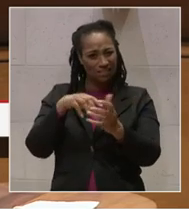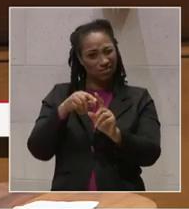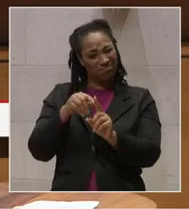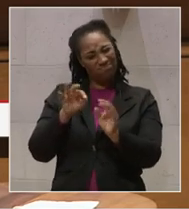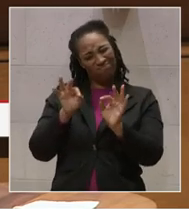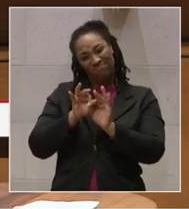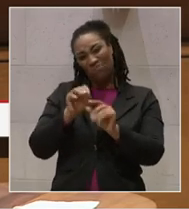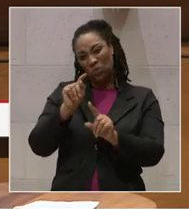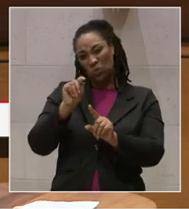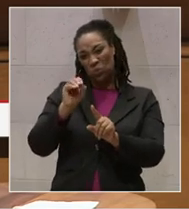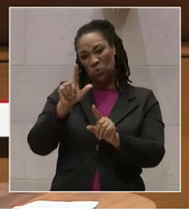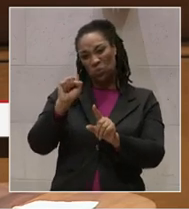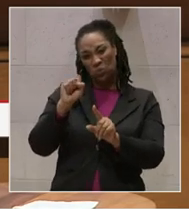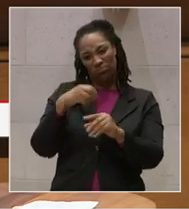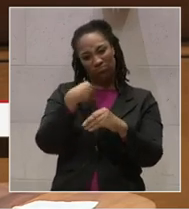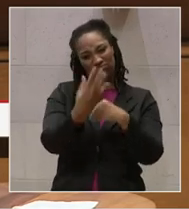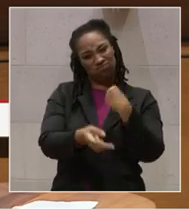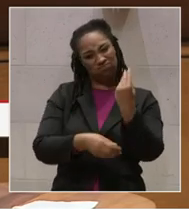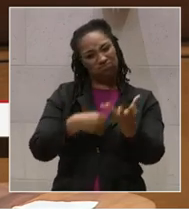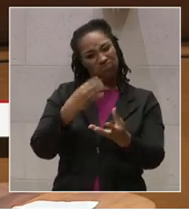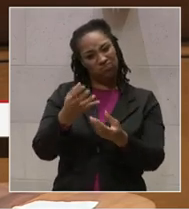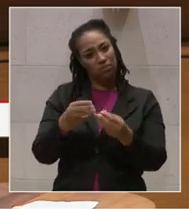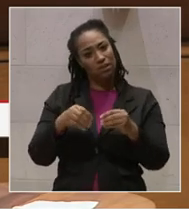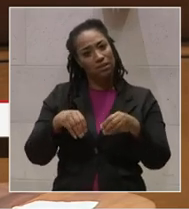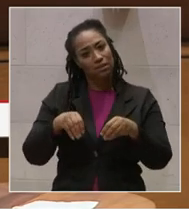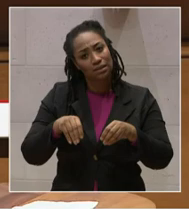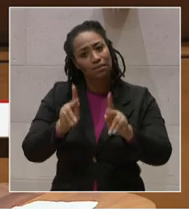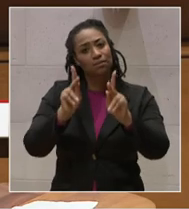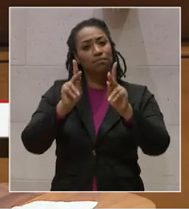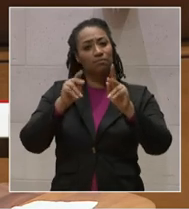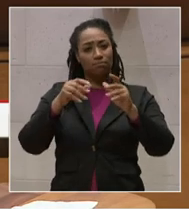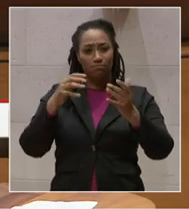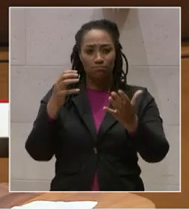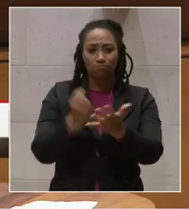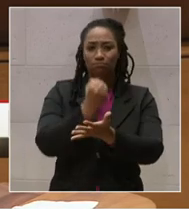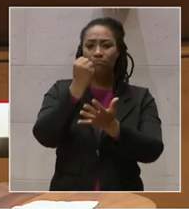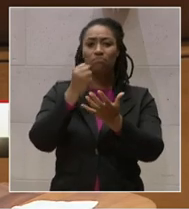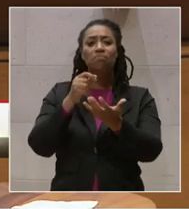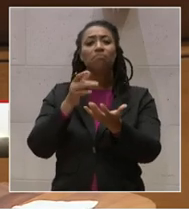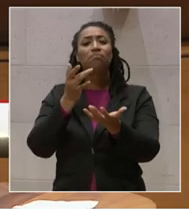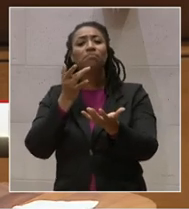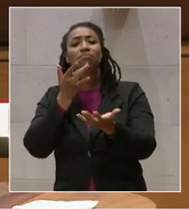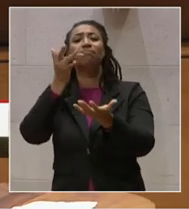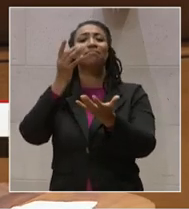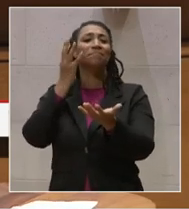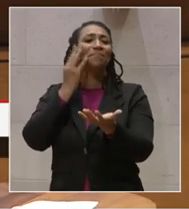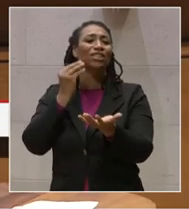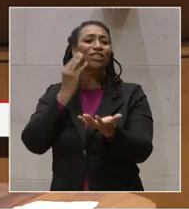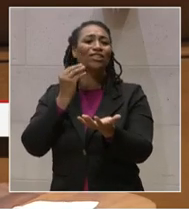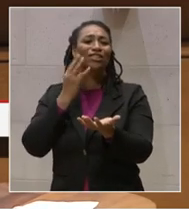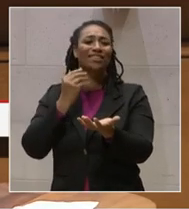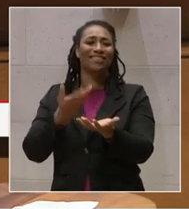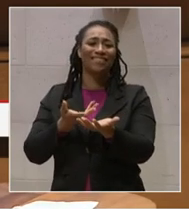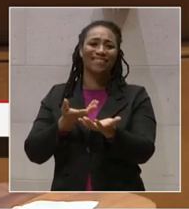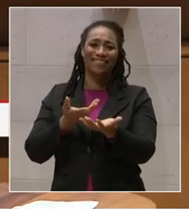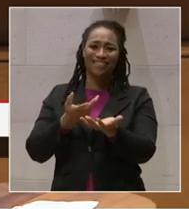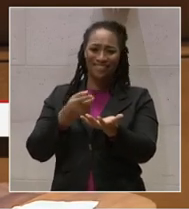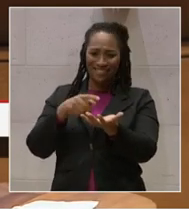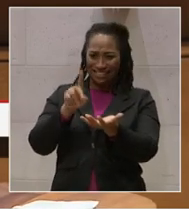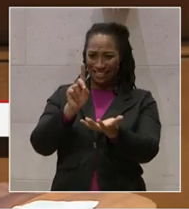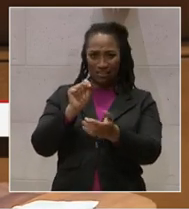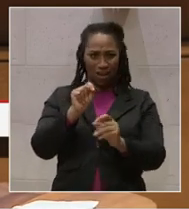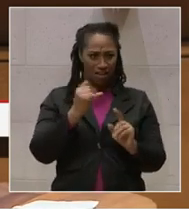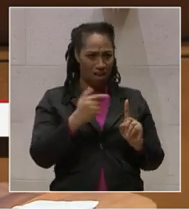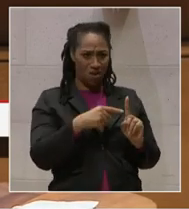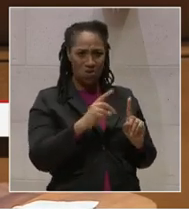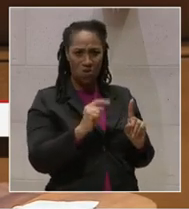that unique opportunity that so many cities face today, which is, you know, what to do with downtowns. When you marry it and pair